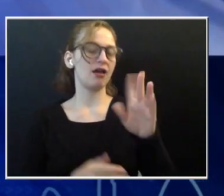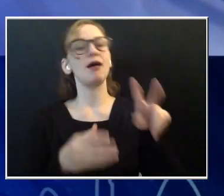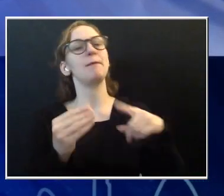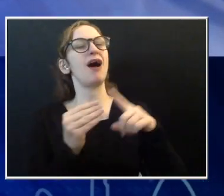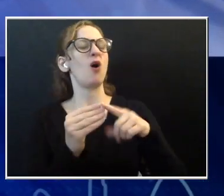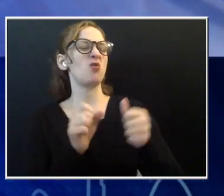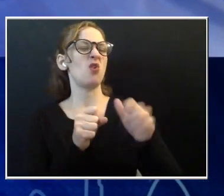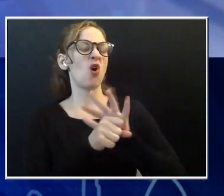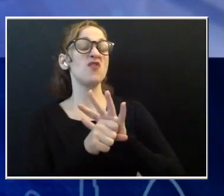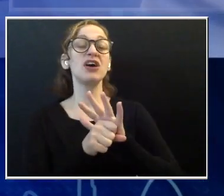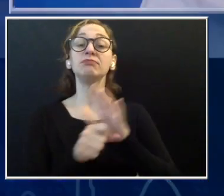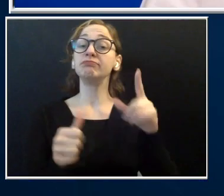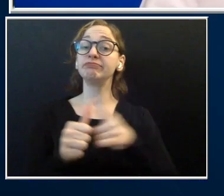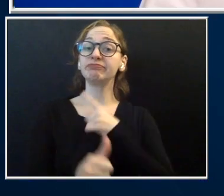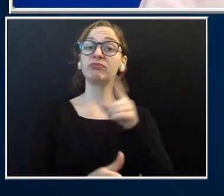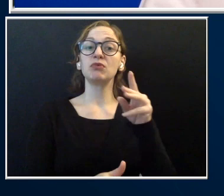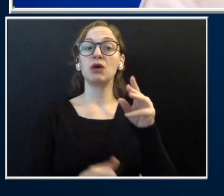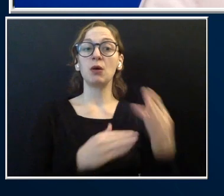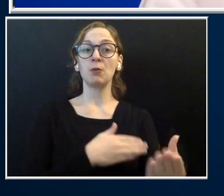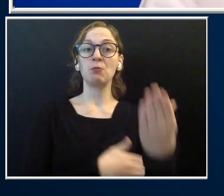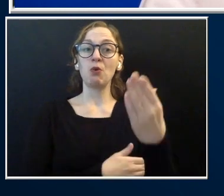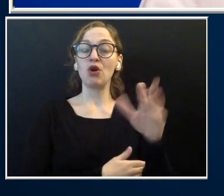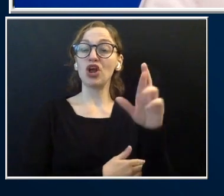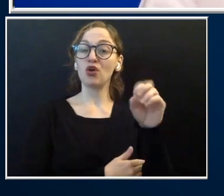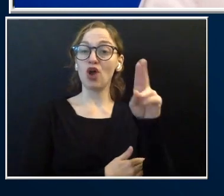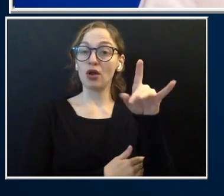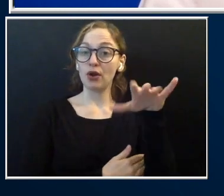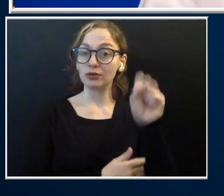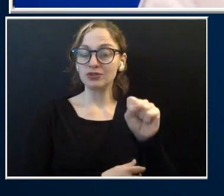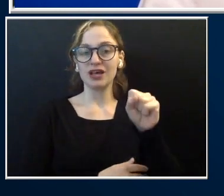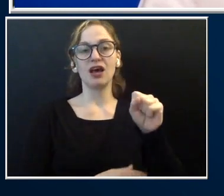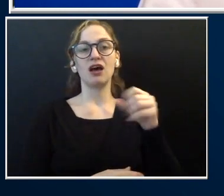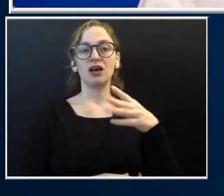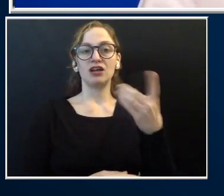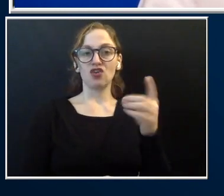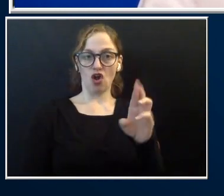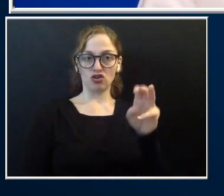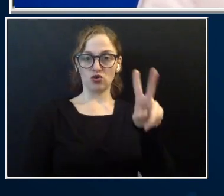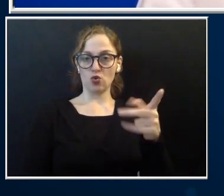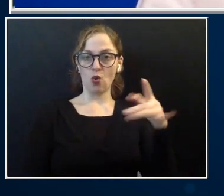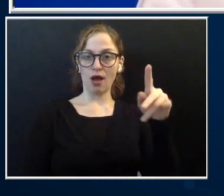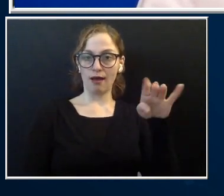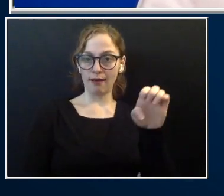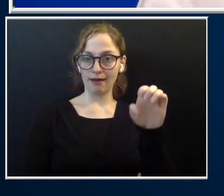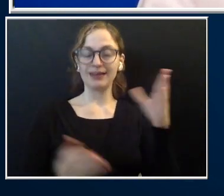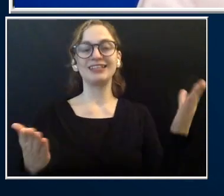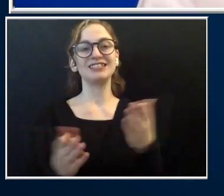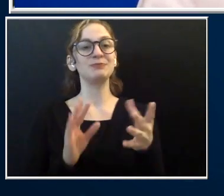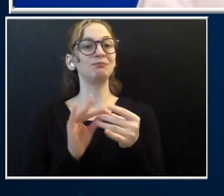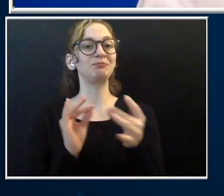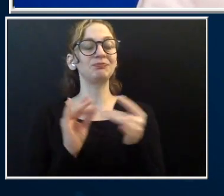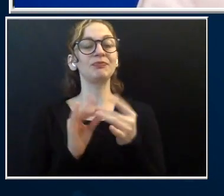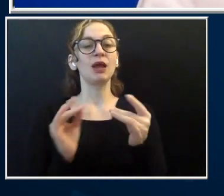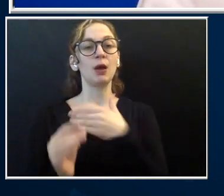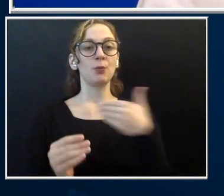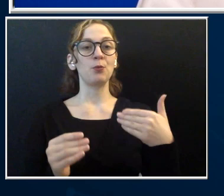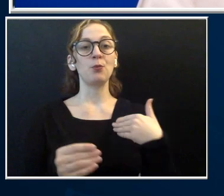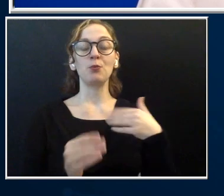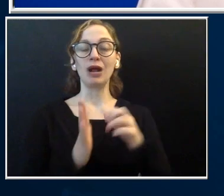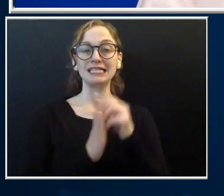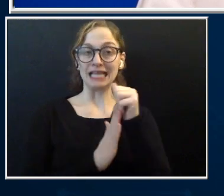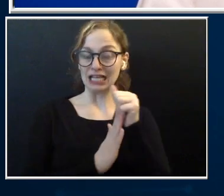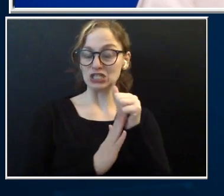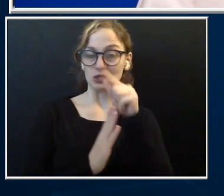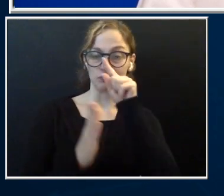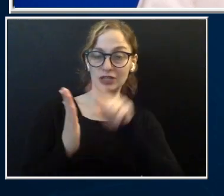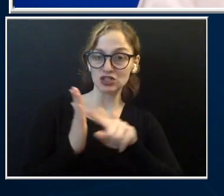here to discuss new breast cancer research that could change how certain patients get treated. Dr. White is a radiation oncologist here at the University of